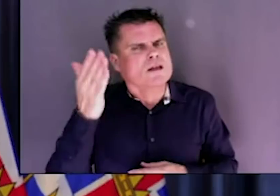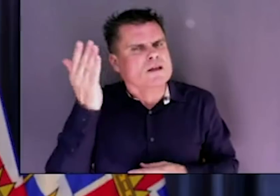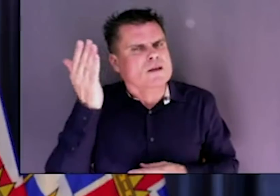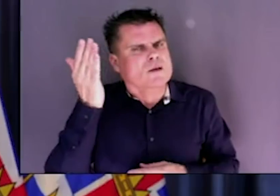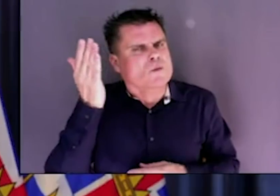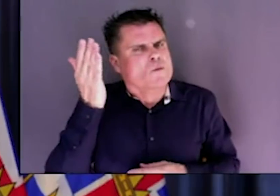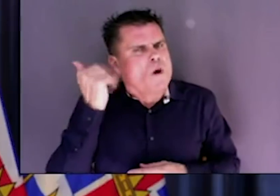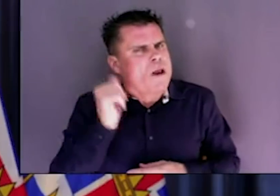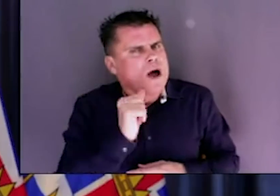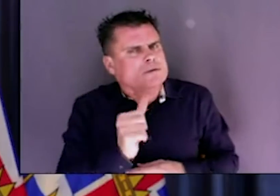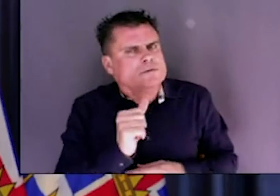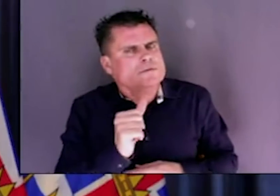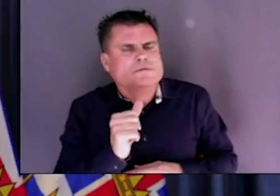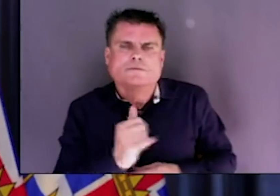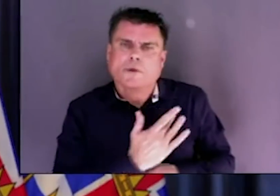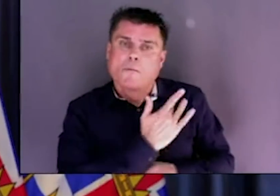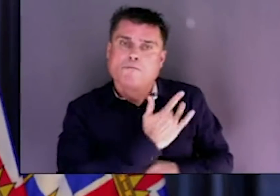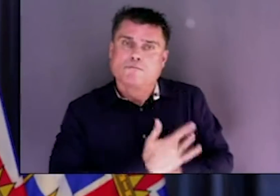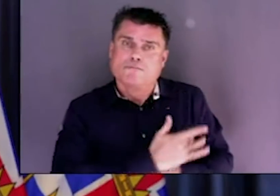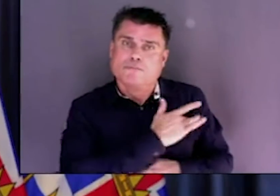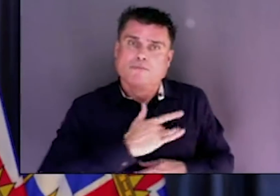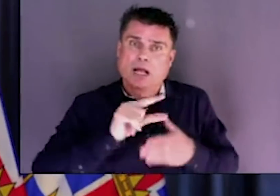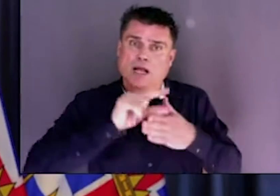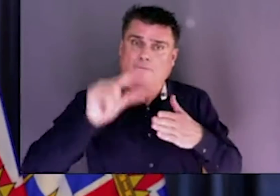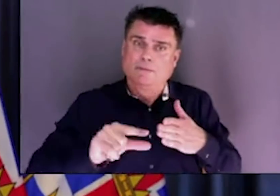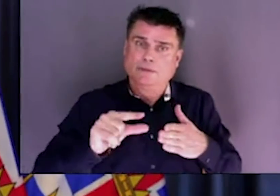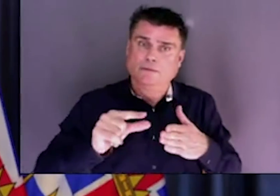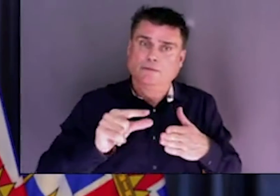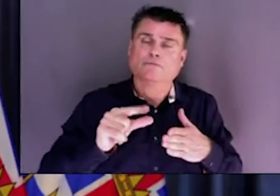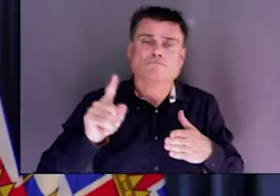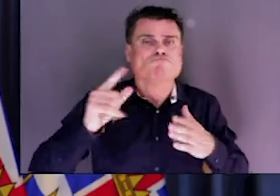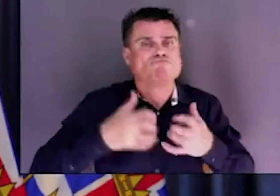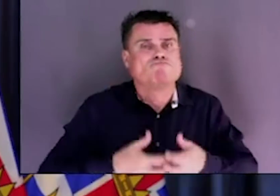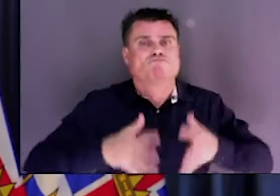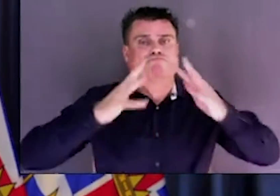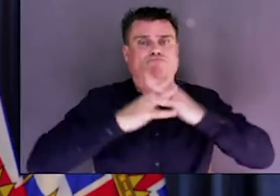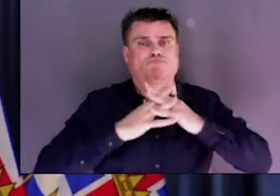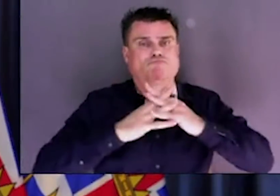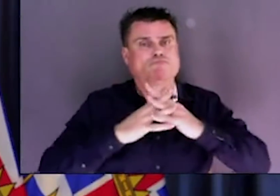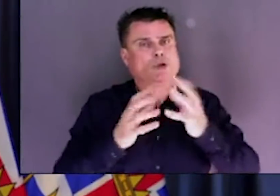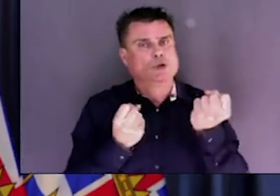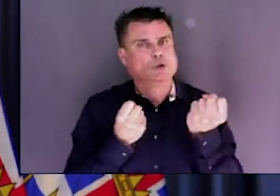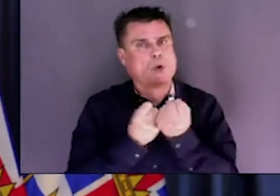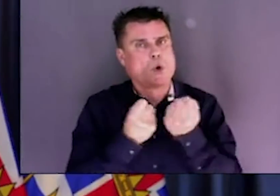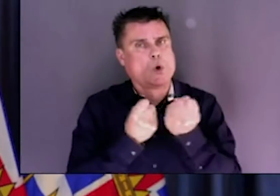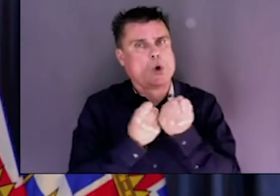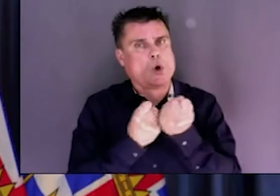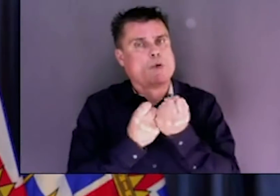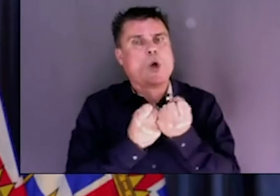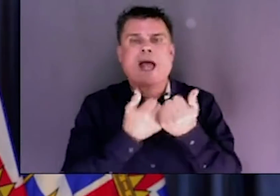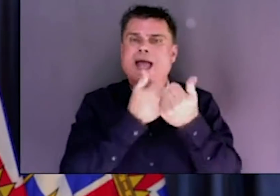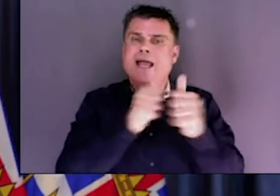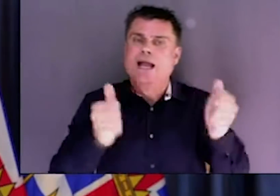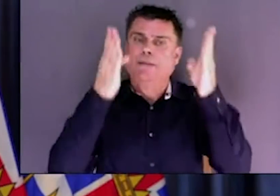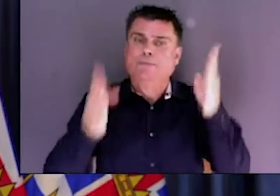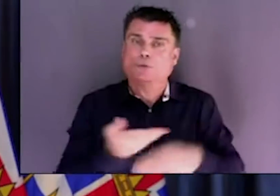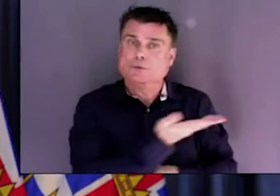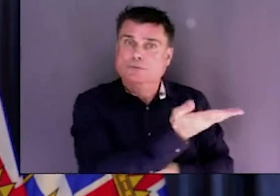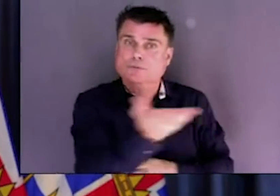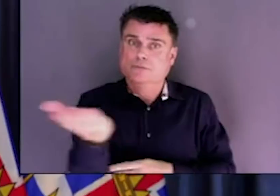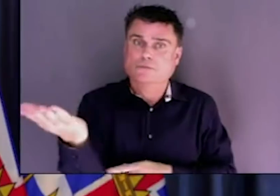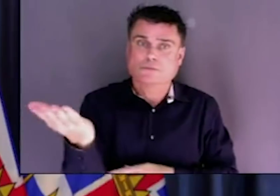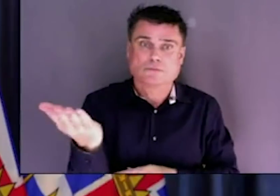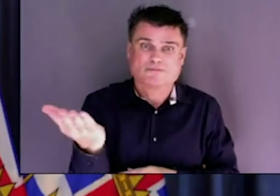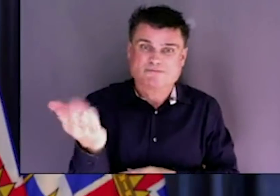provincial support to ensure that there are people who are being paid if they need to stay home due to illness? And it's not just, as you